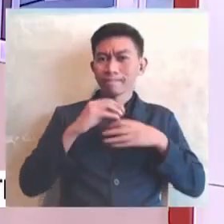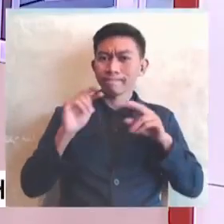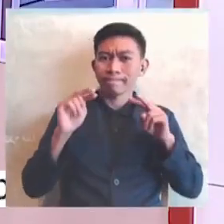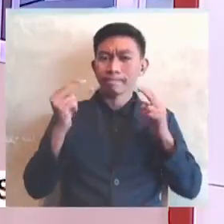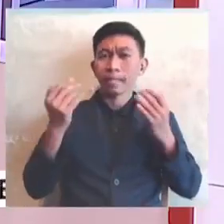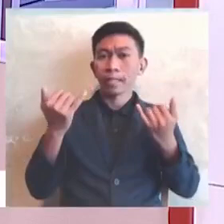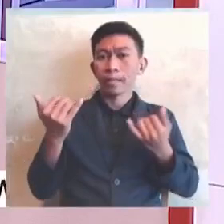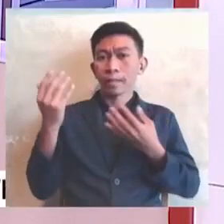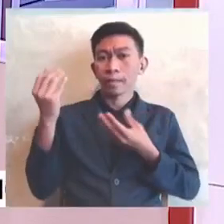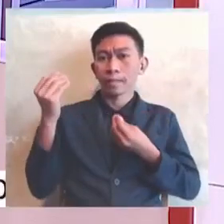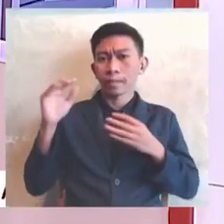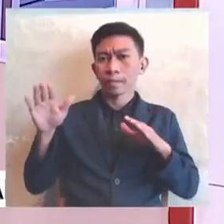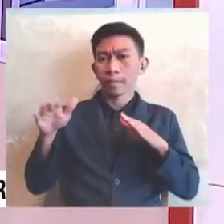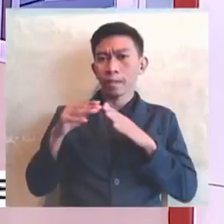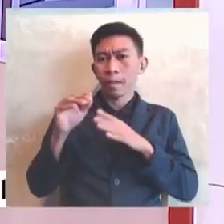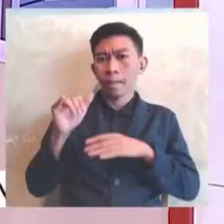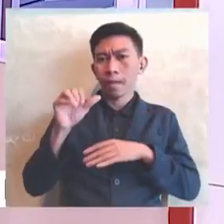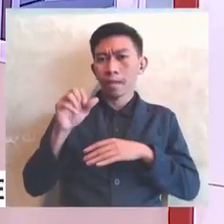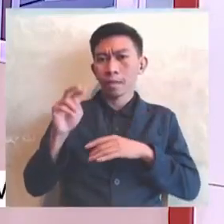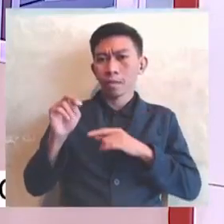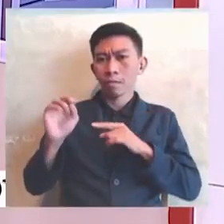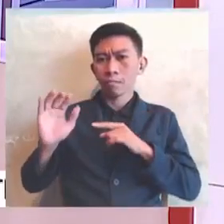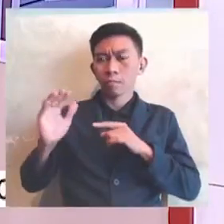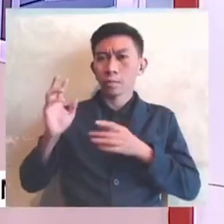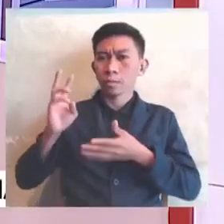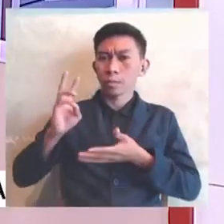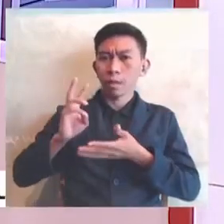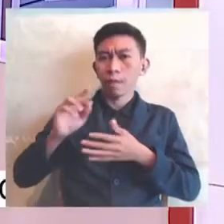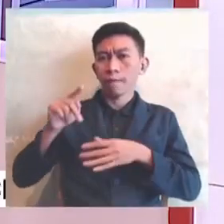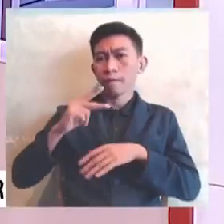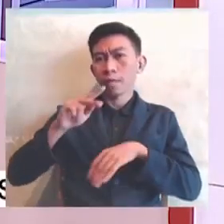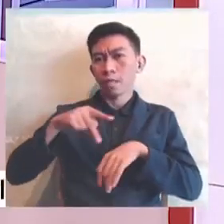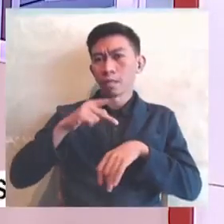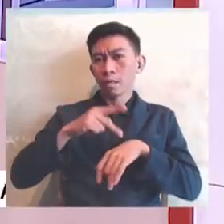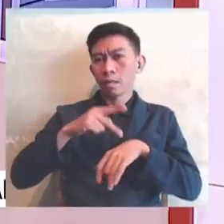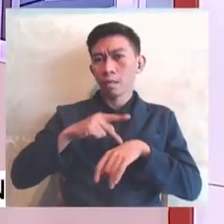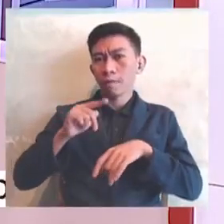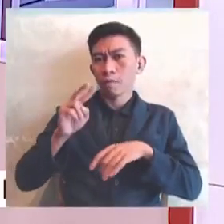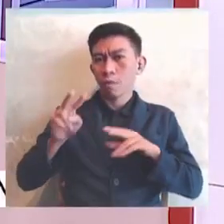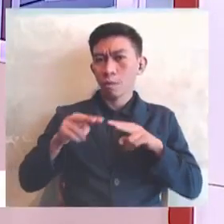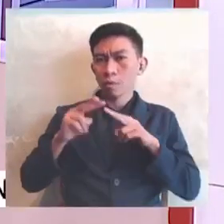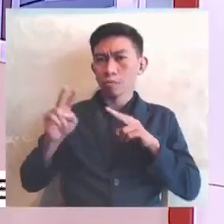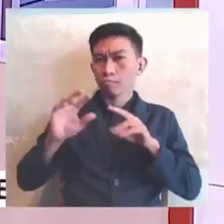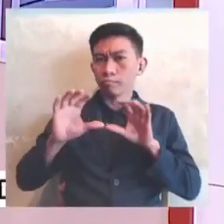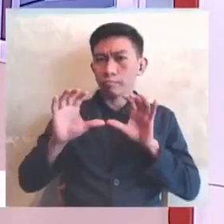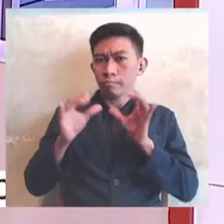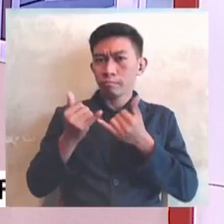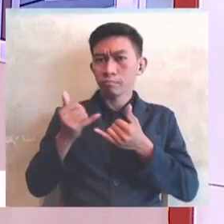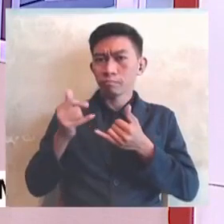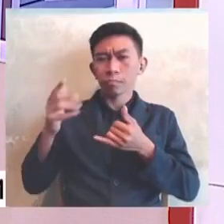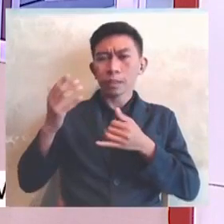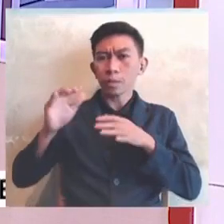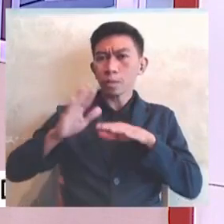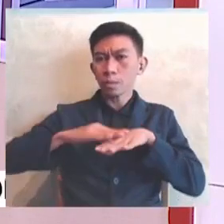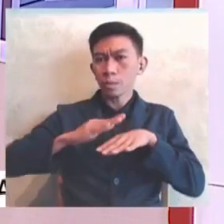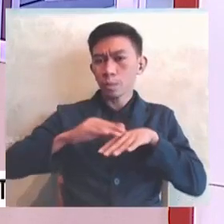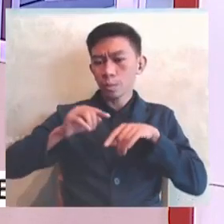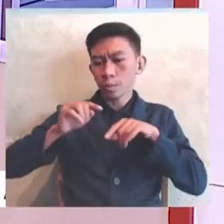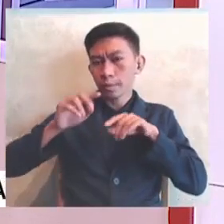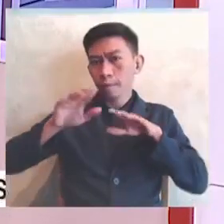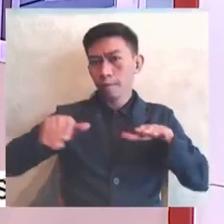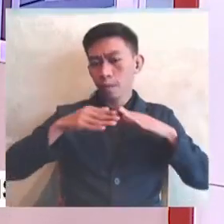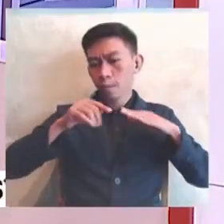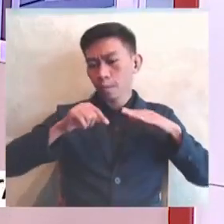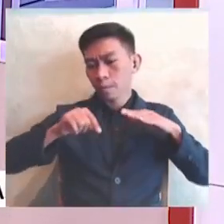volcano's unrest, states volcanologists warning residents within the volcano's 7 to 8 kilometer danger zone to prepare